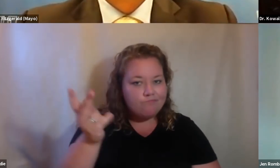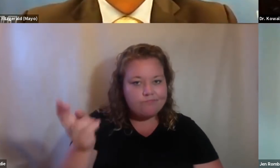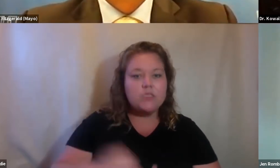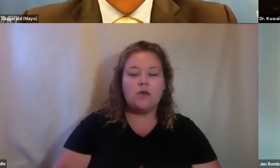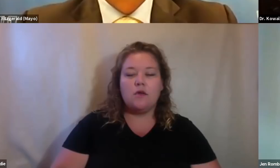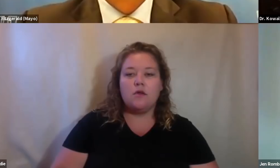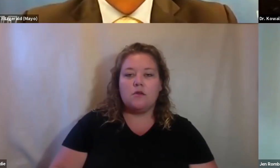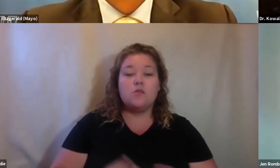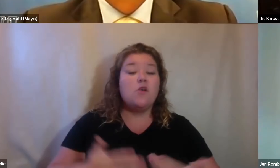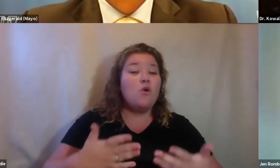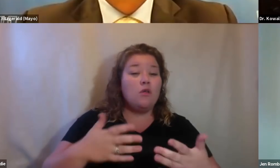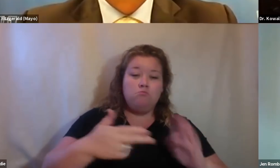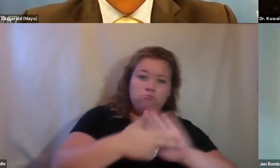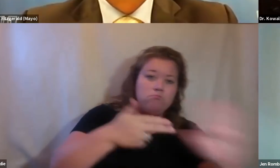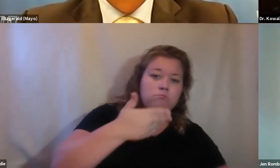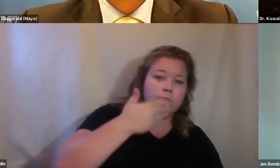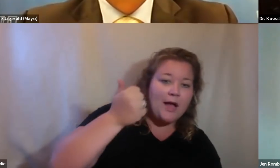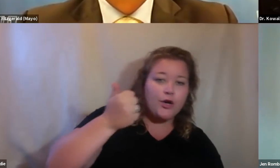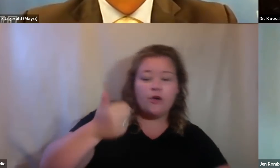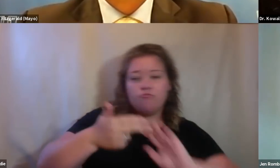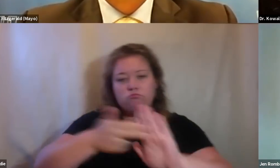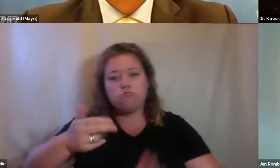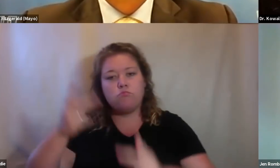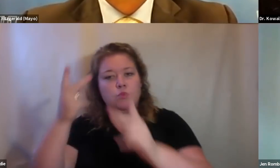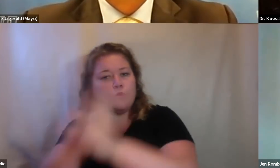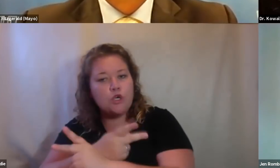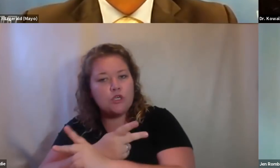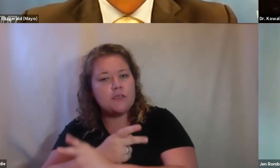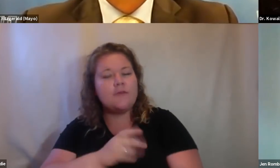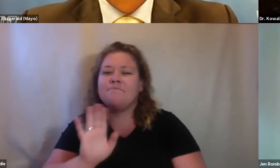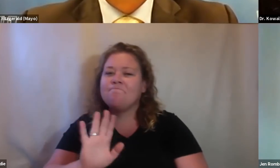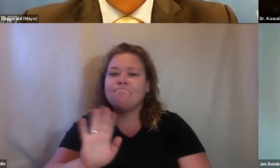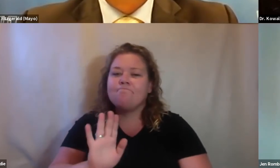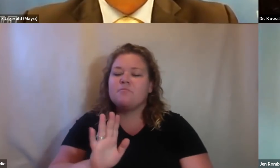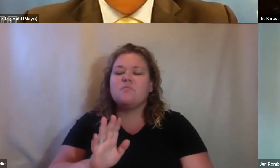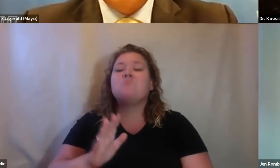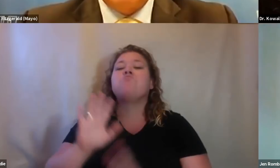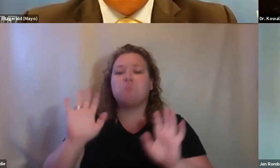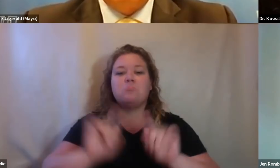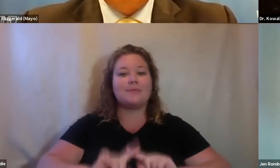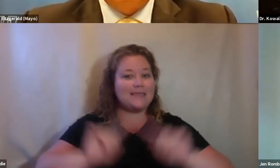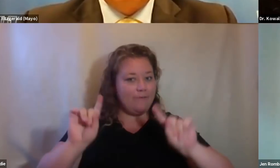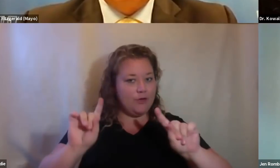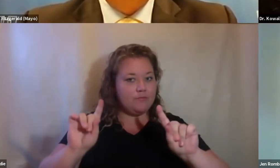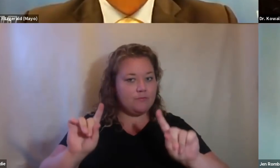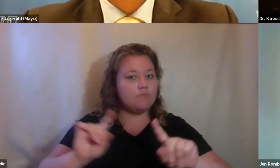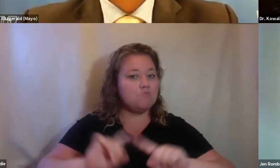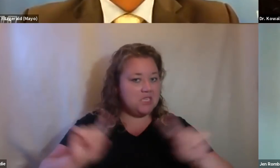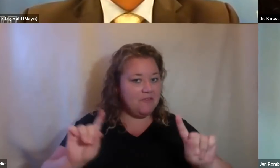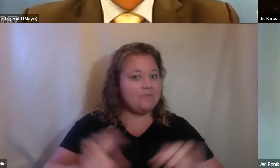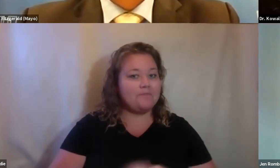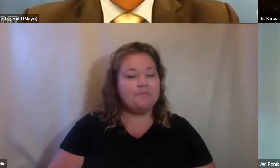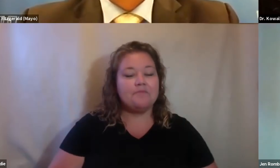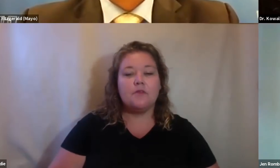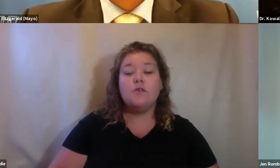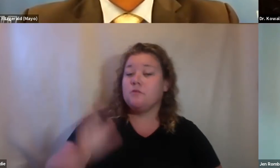worse is not the right terminology to use here, just different. So when you looked at the COMPASS previously, again, some